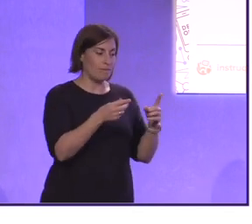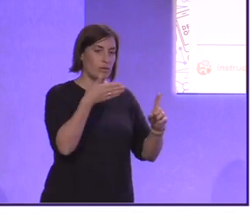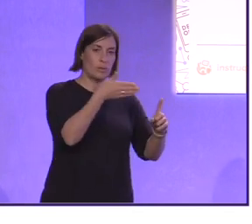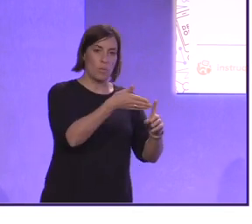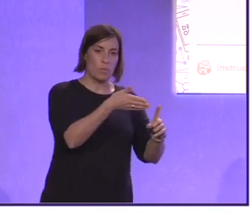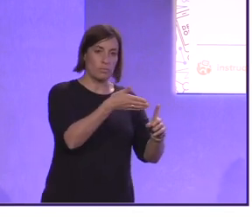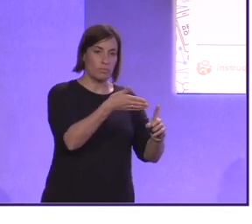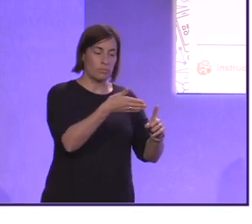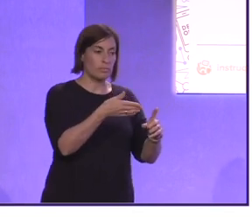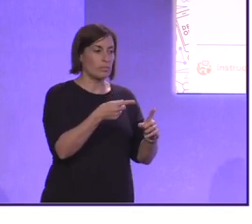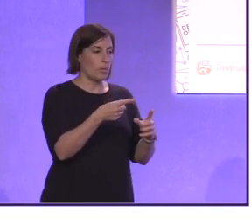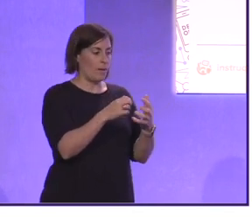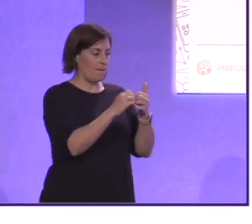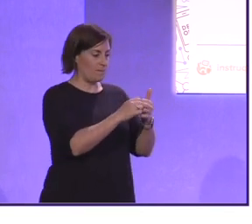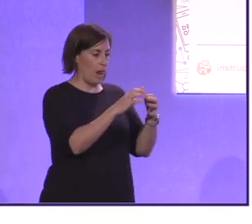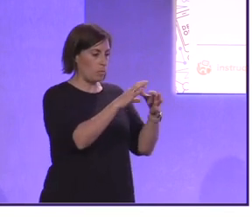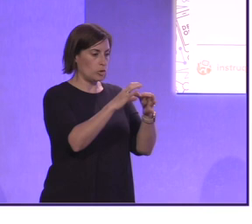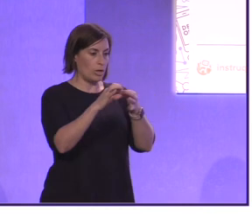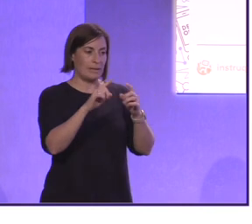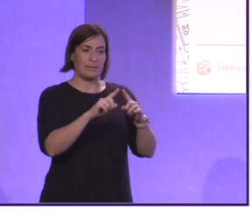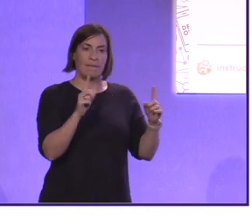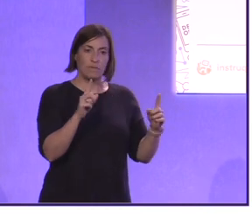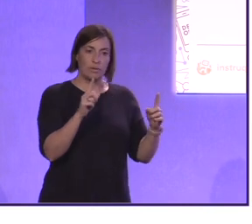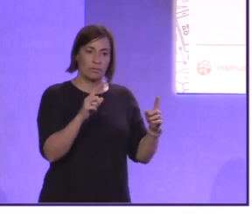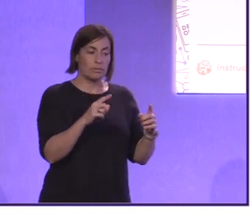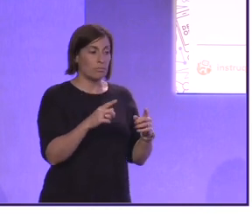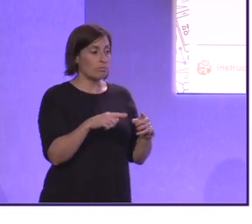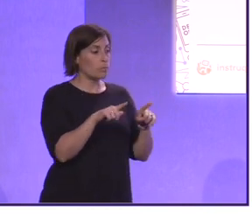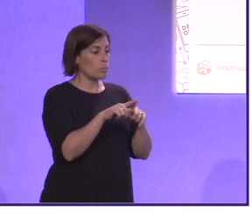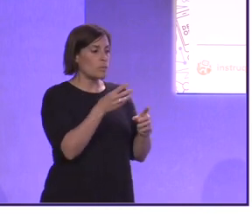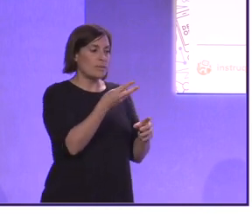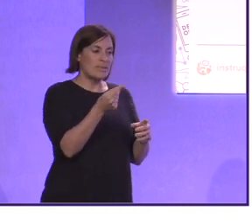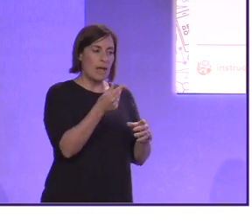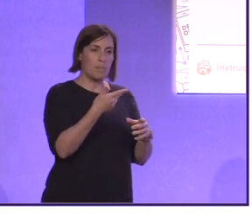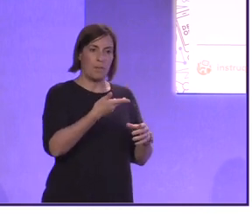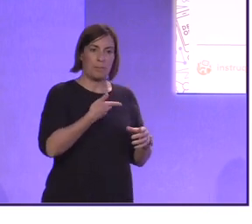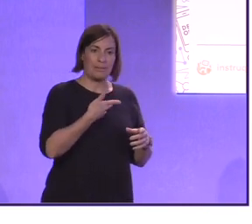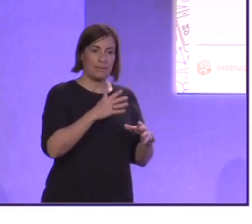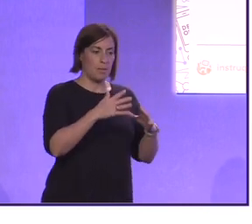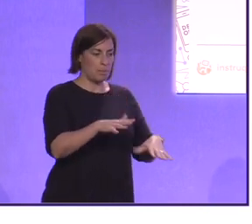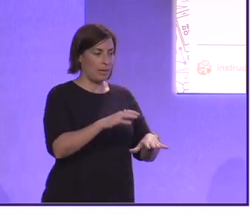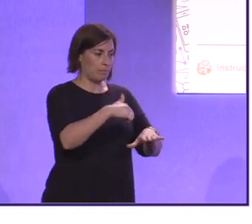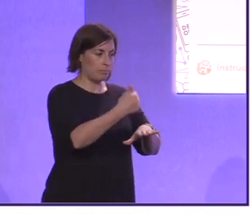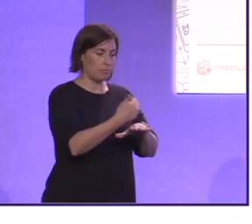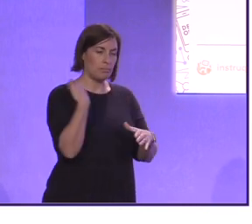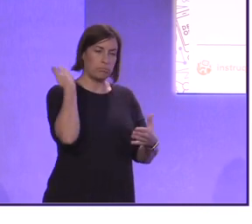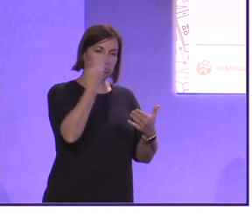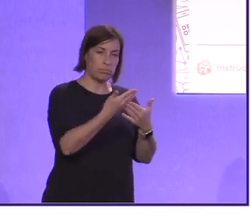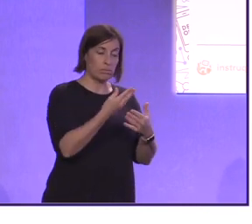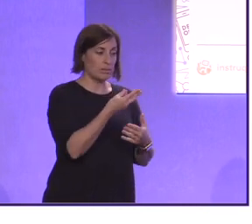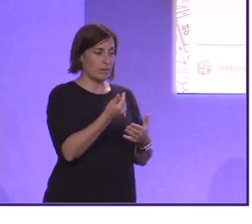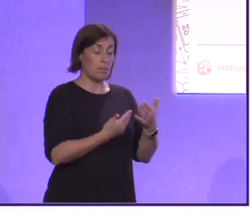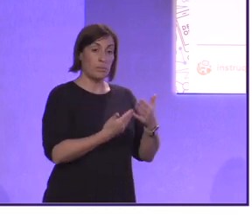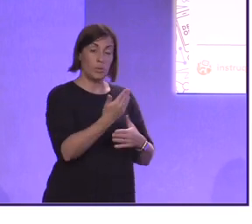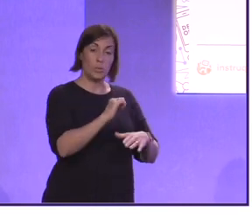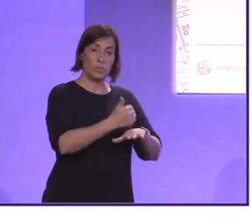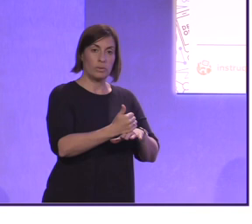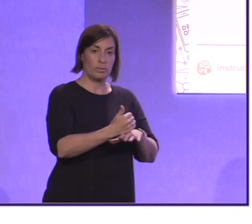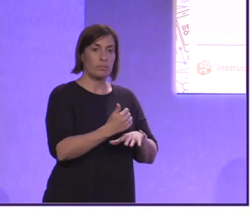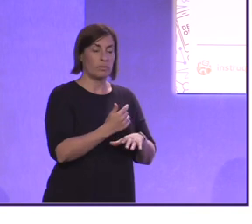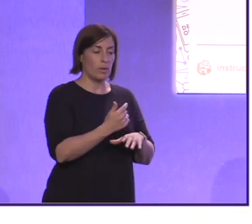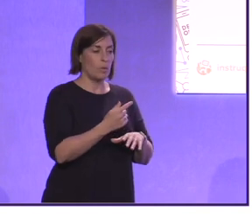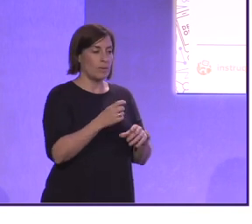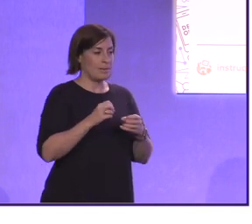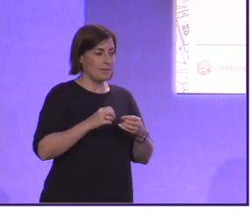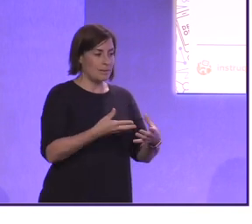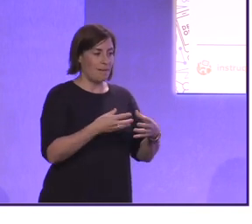every business has the same level of maturity, right? So when we design infrastructure, DevOps capabilities, pipelines, if you like, to mention